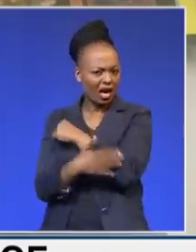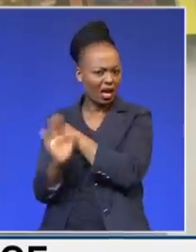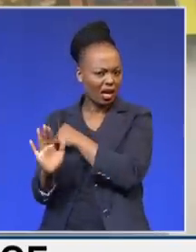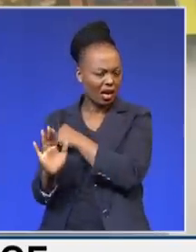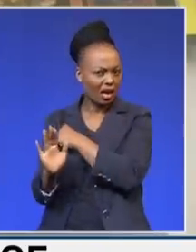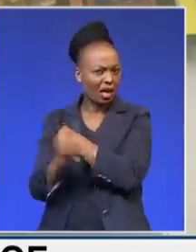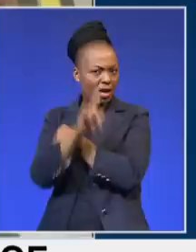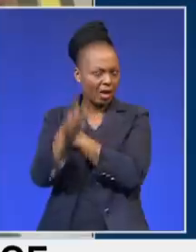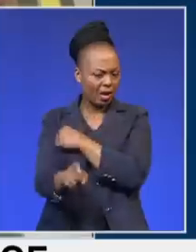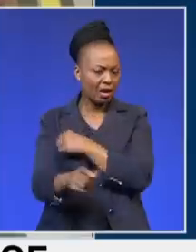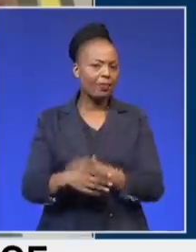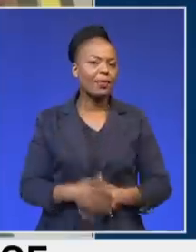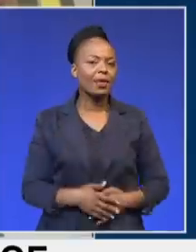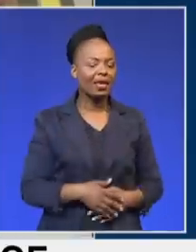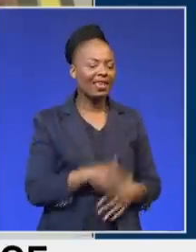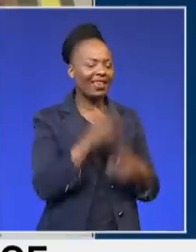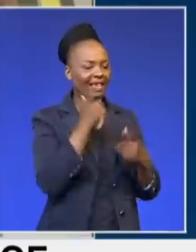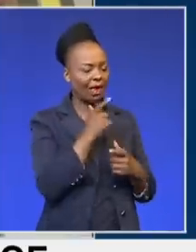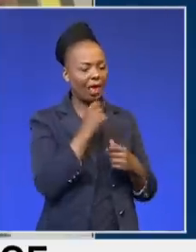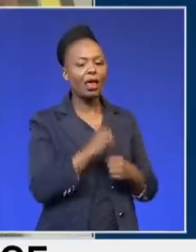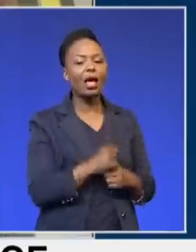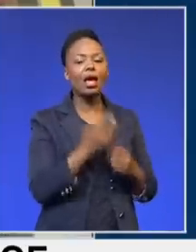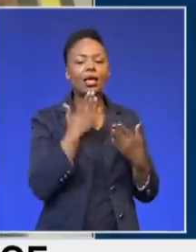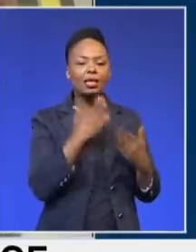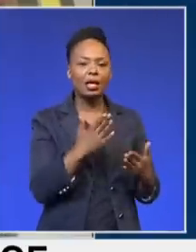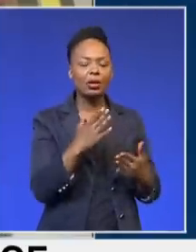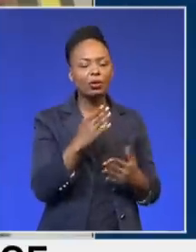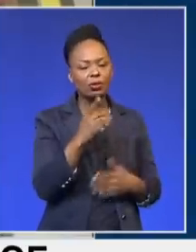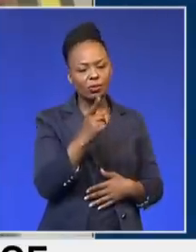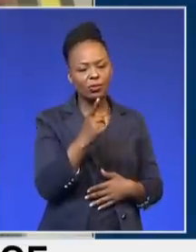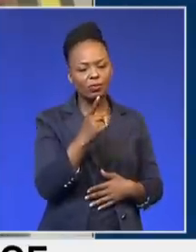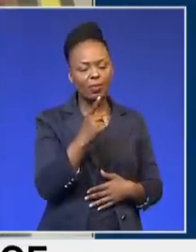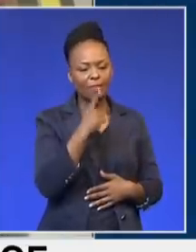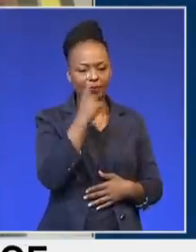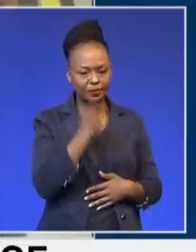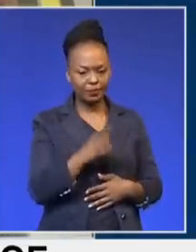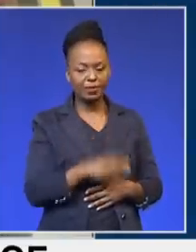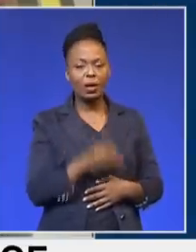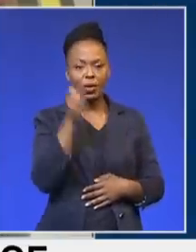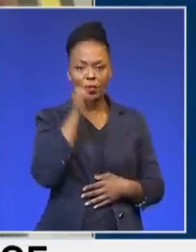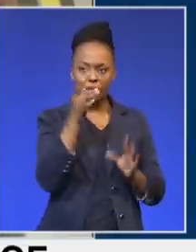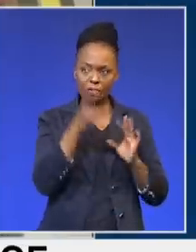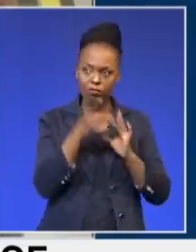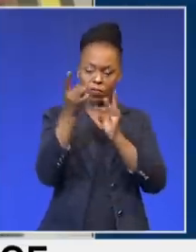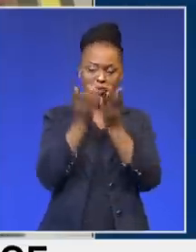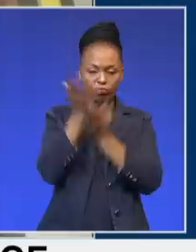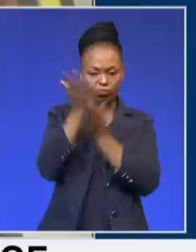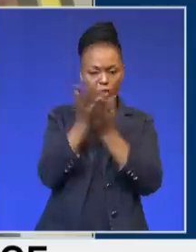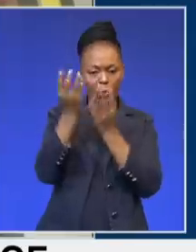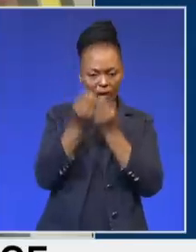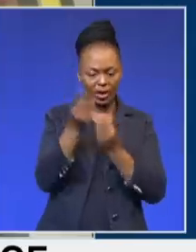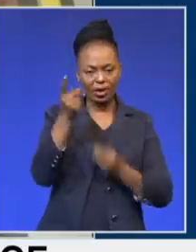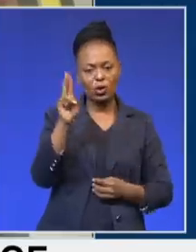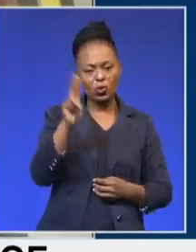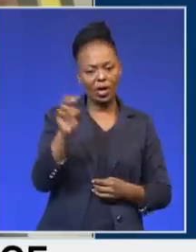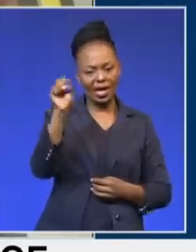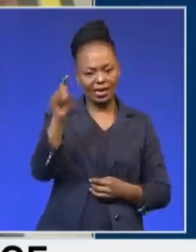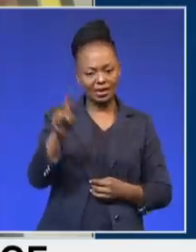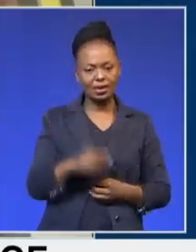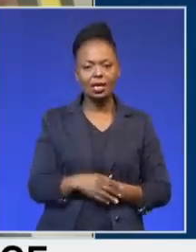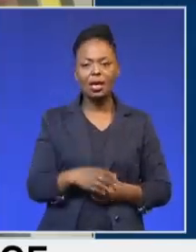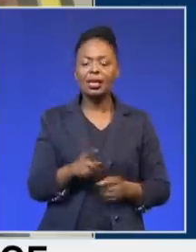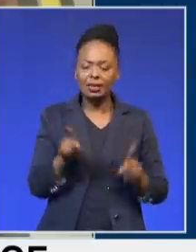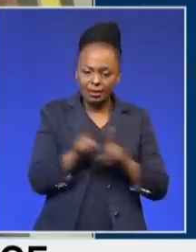Thank you for the question. In terms of when we had the engagements with the US and in terms of and the actions that are required to be taken, we had